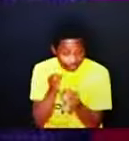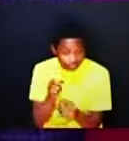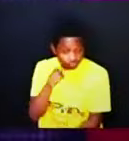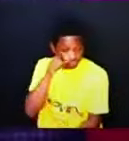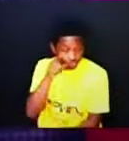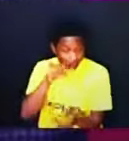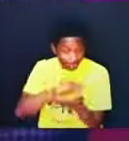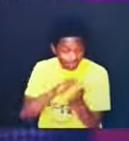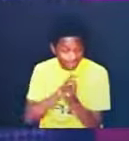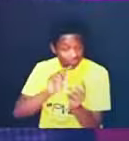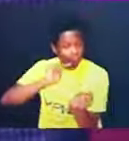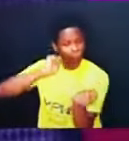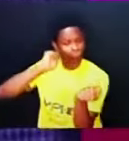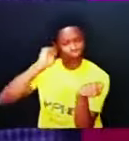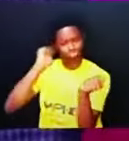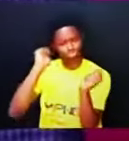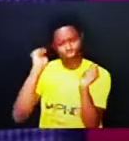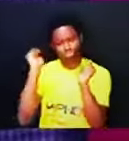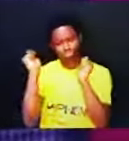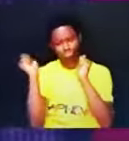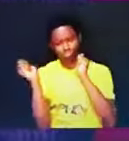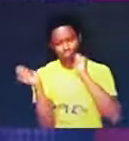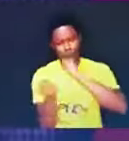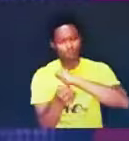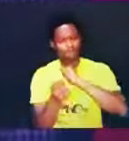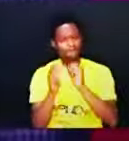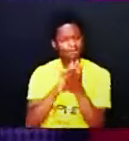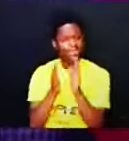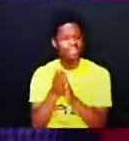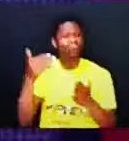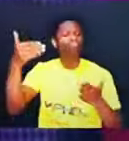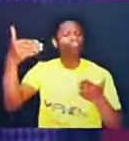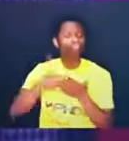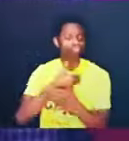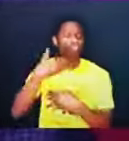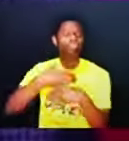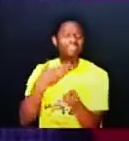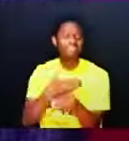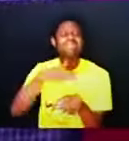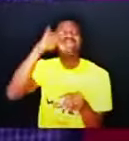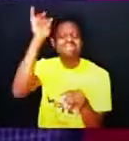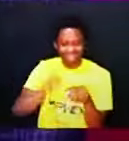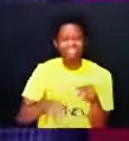new creation. And then the verse